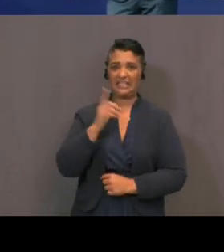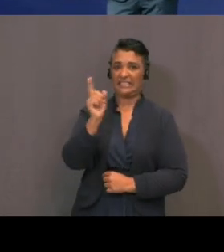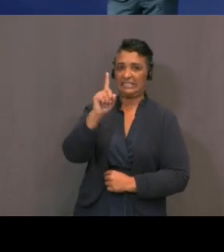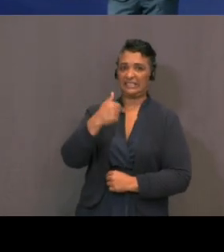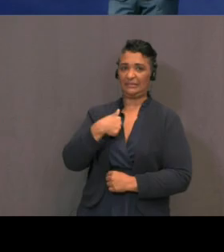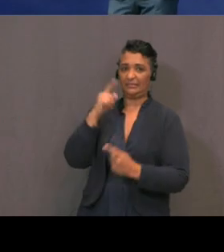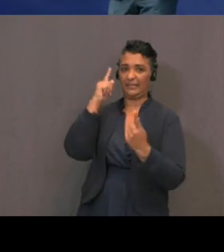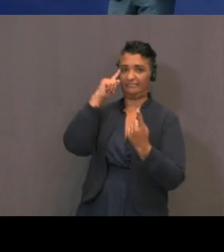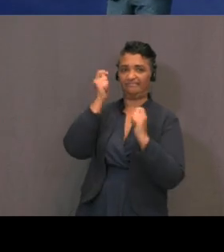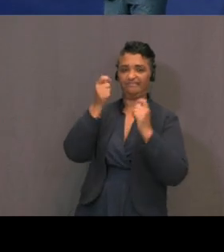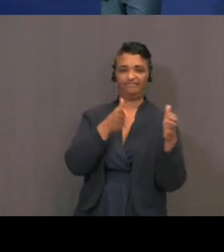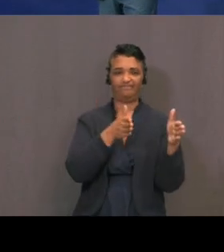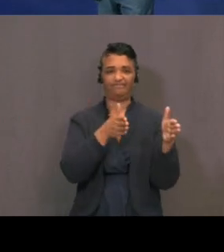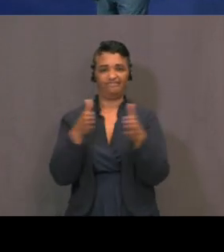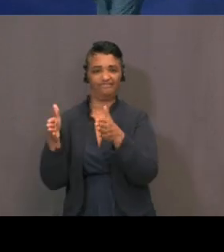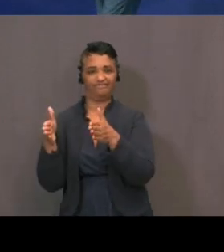minds.